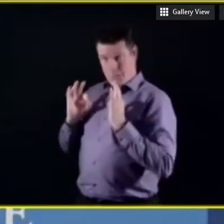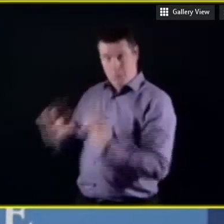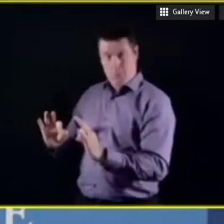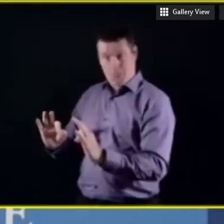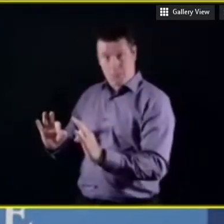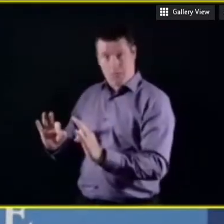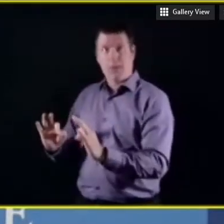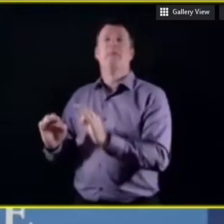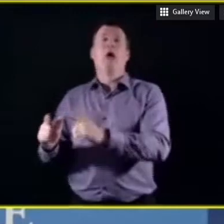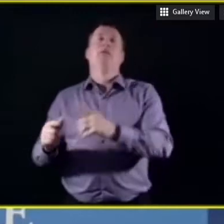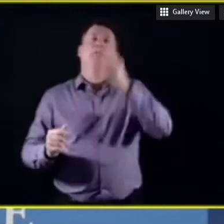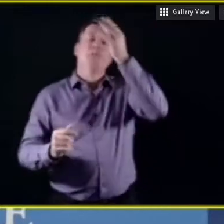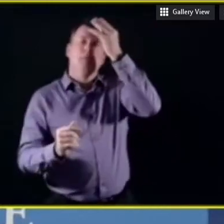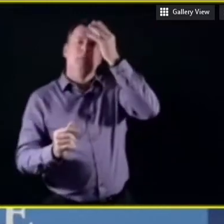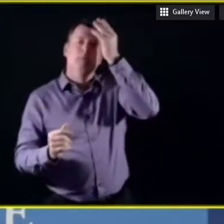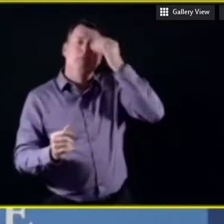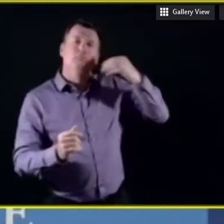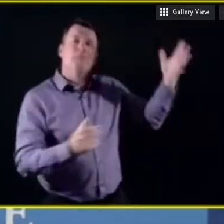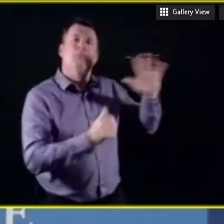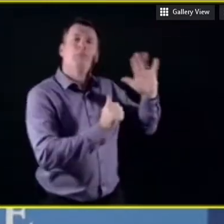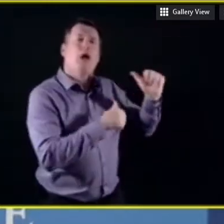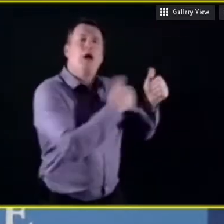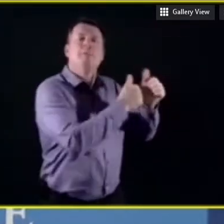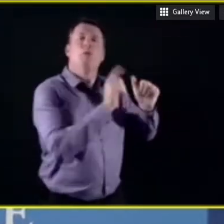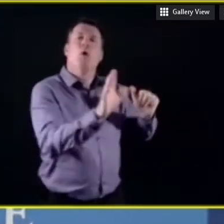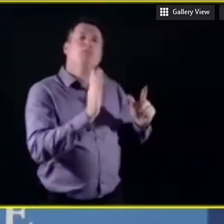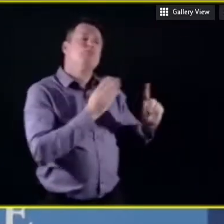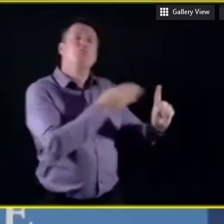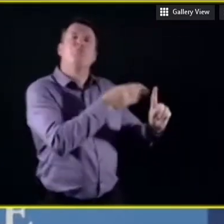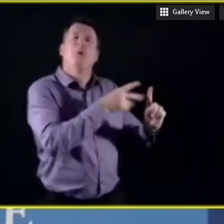providers like Dr. Cicilline, who are working there that day.